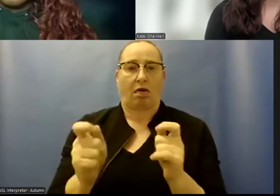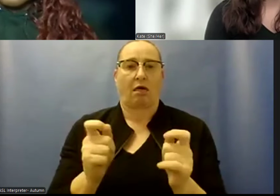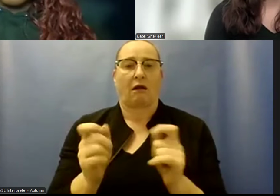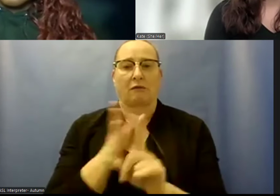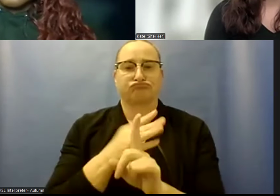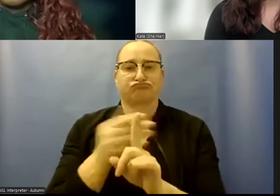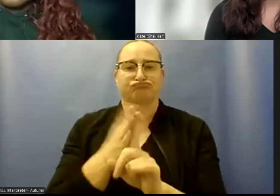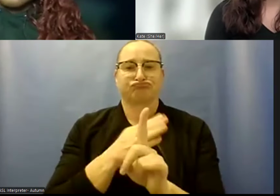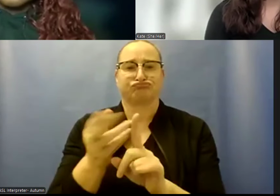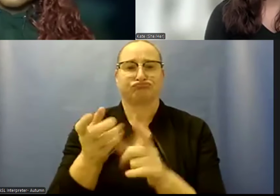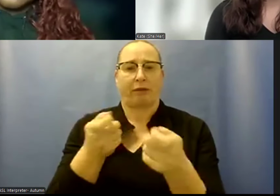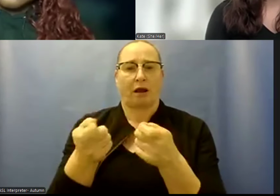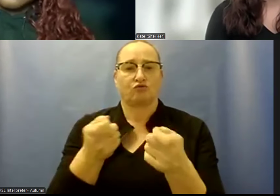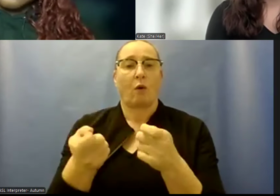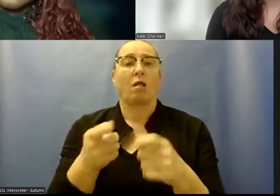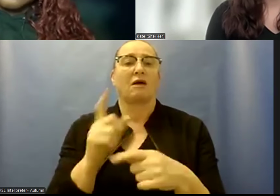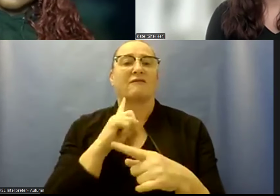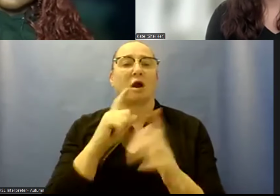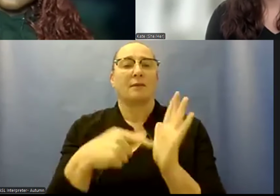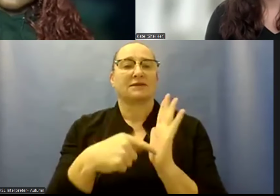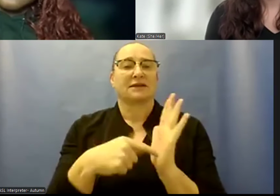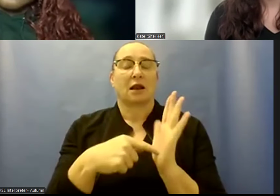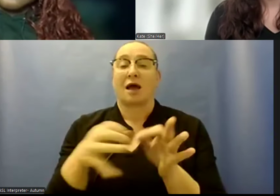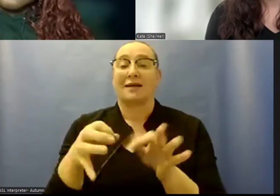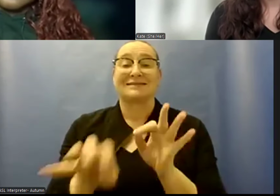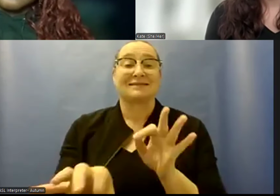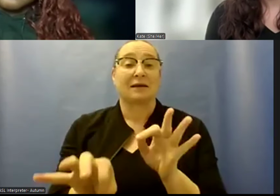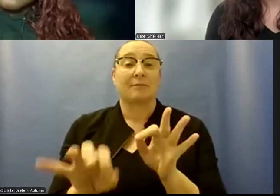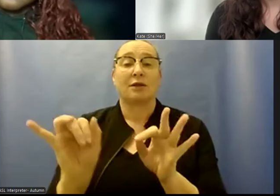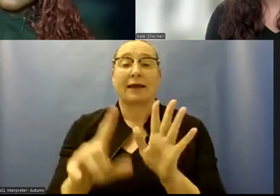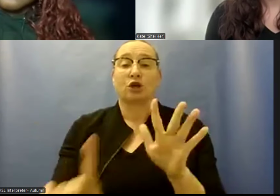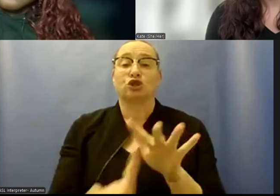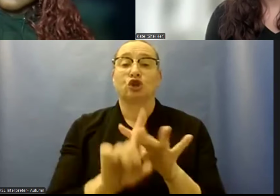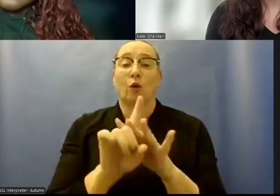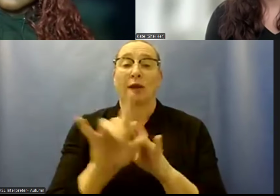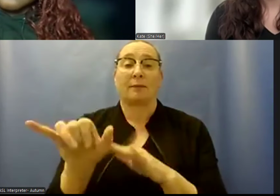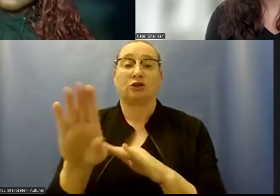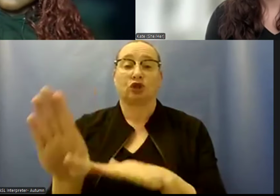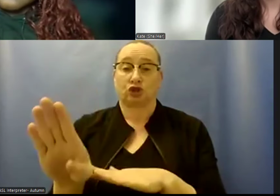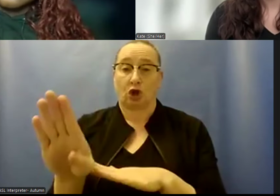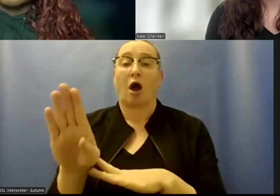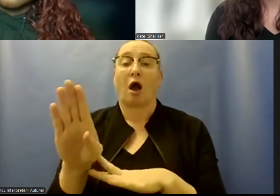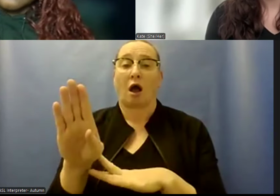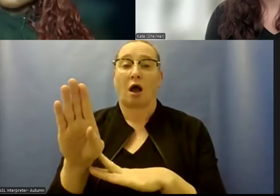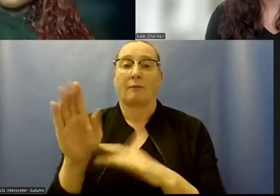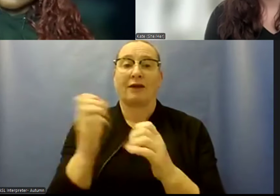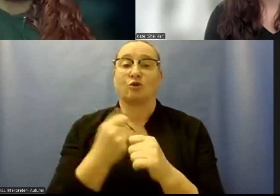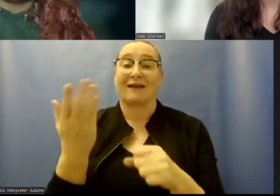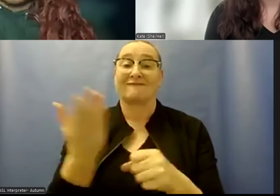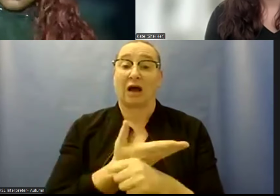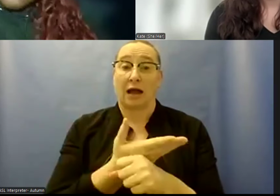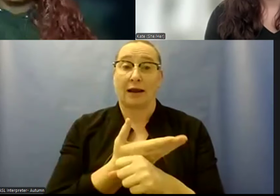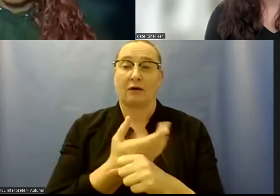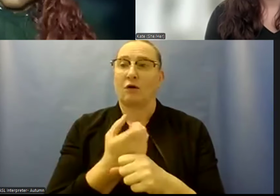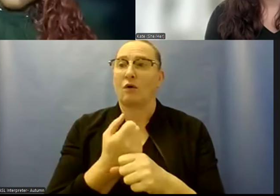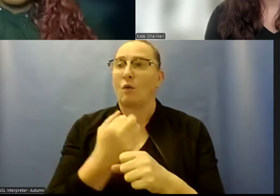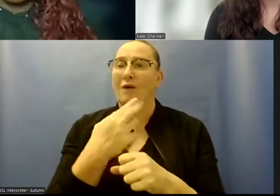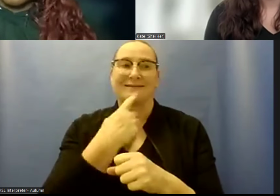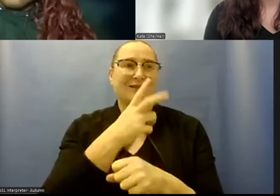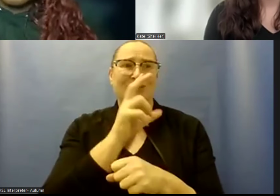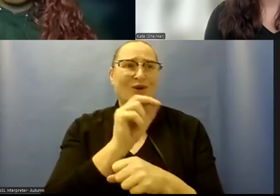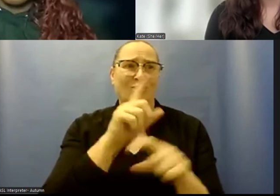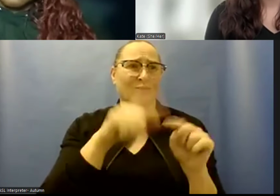control. An example, as simple as showing up at your job and you end up getting fired or telling you, no, you